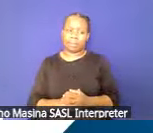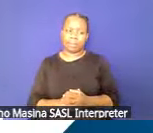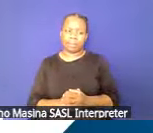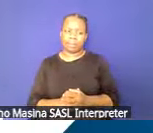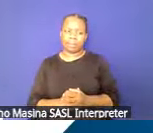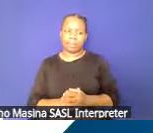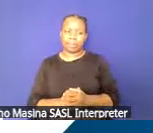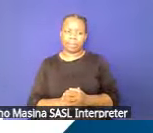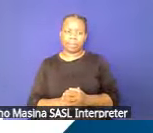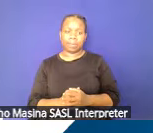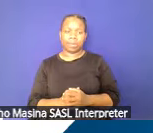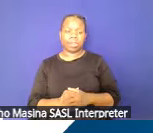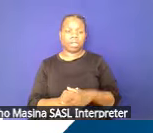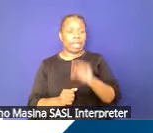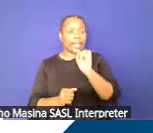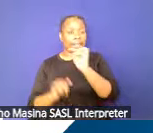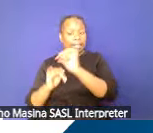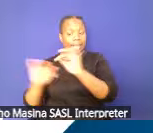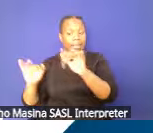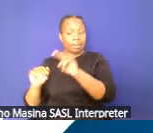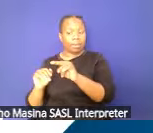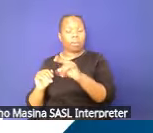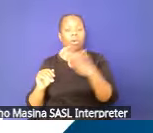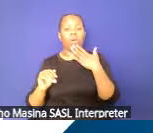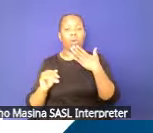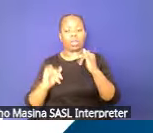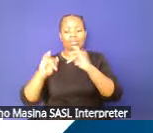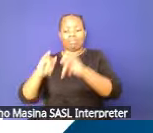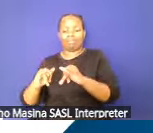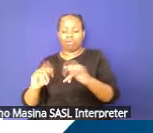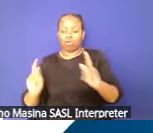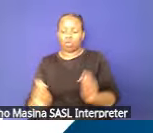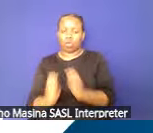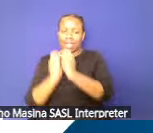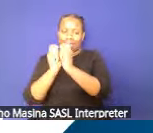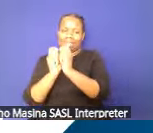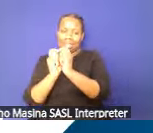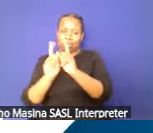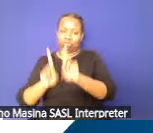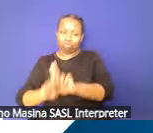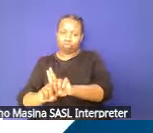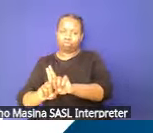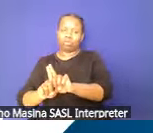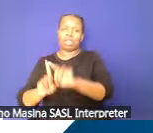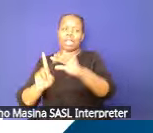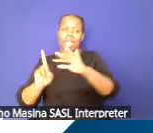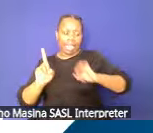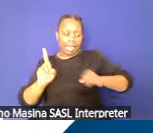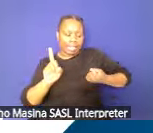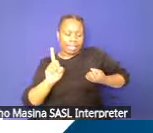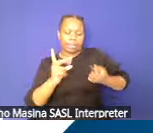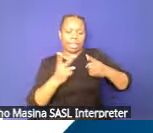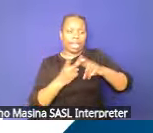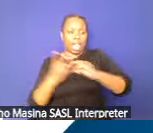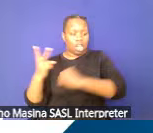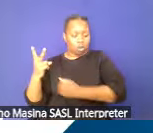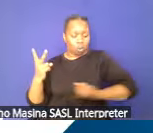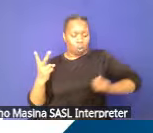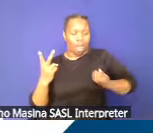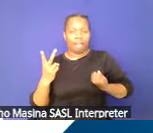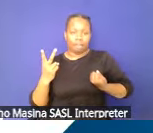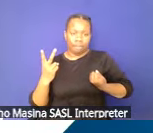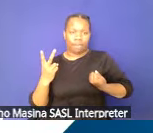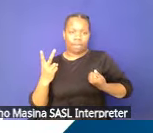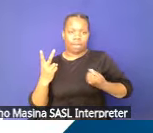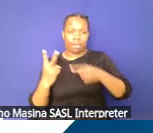That is for your people who live together as husband and wife, just by way